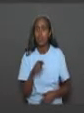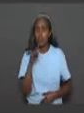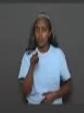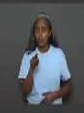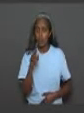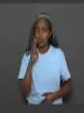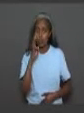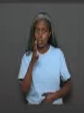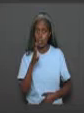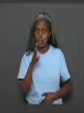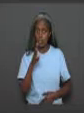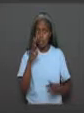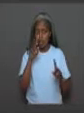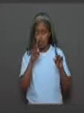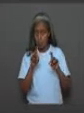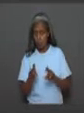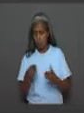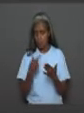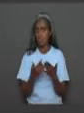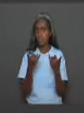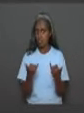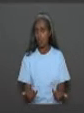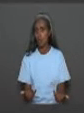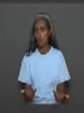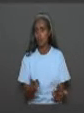We will explore this further now.